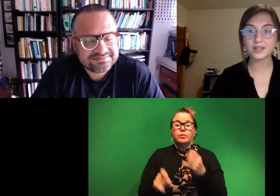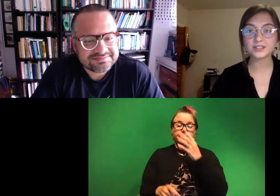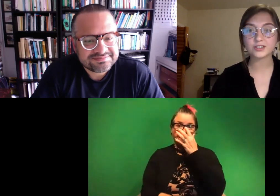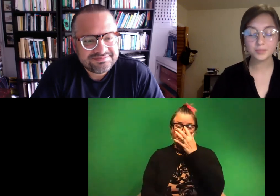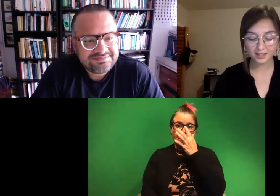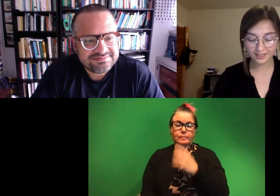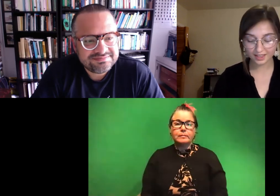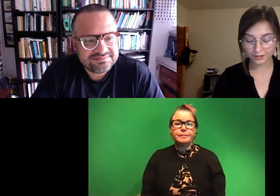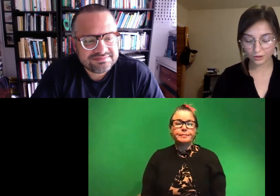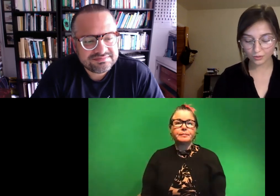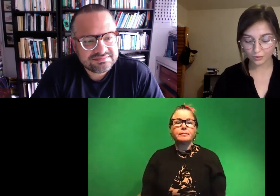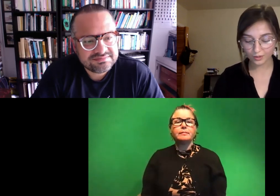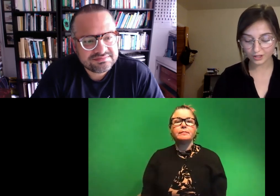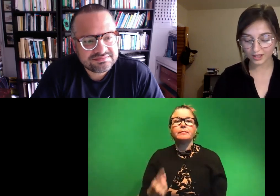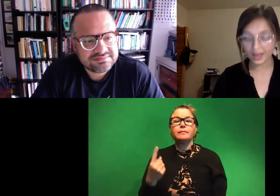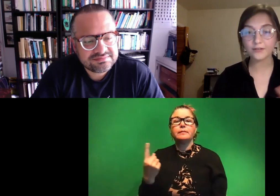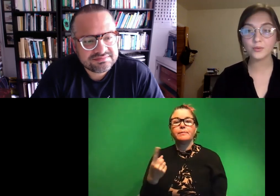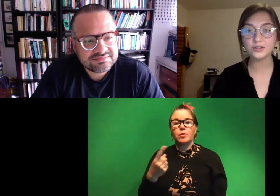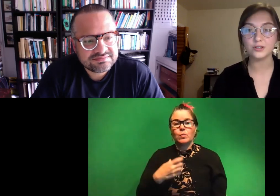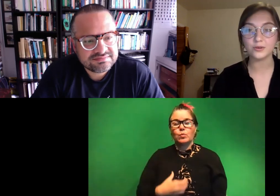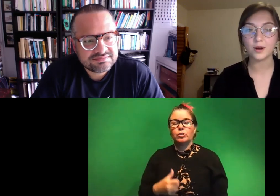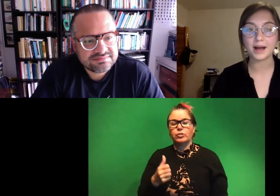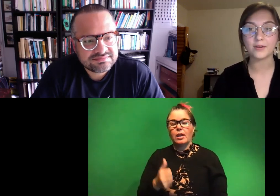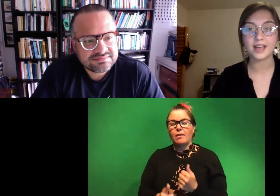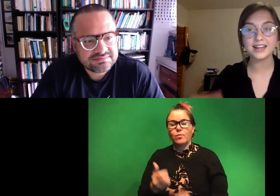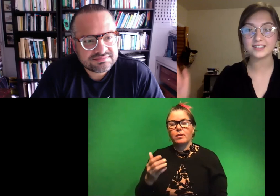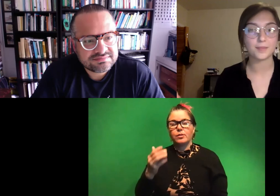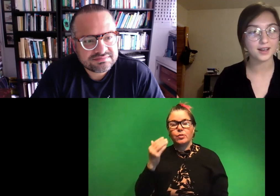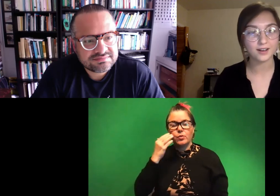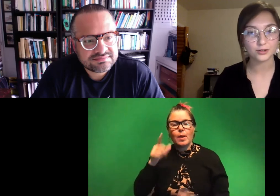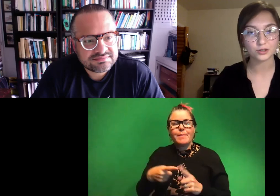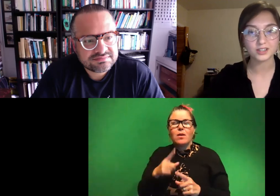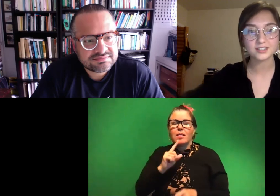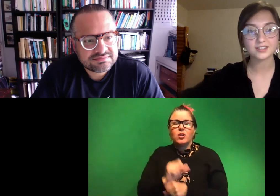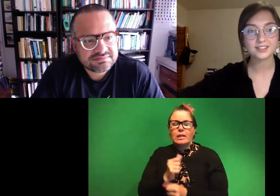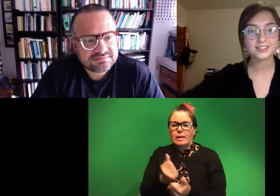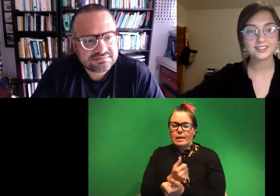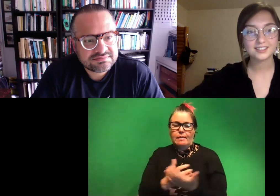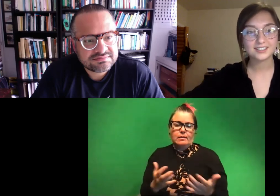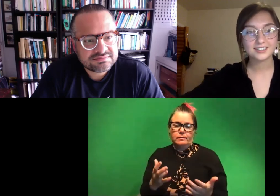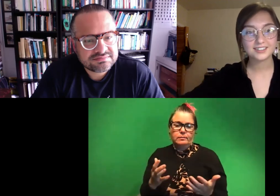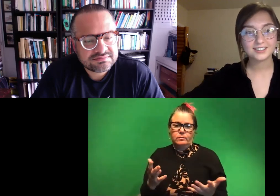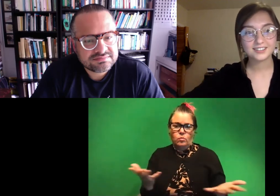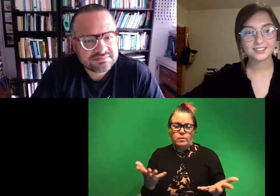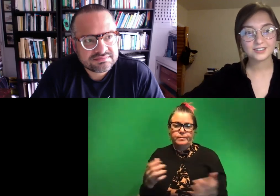so is there something that you wish that everyone knew about any topic of your choice?